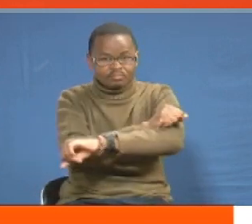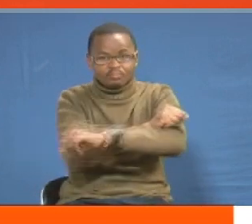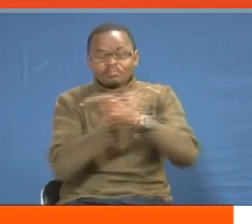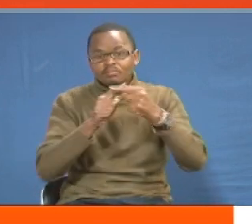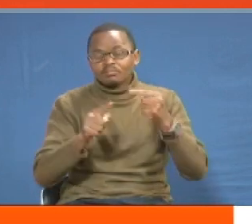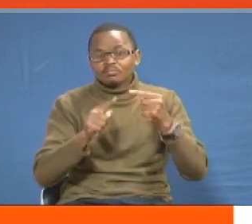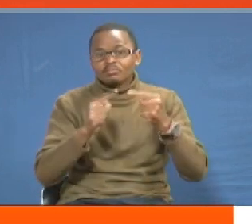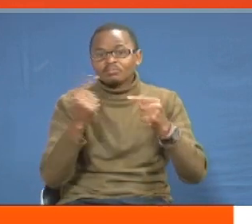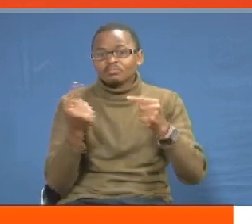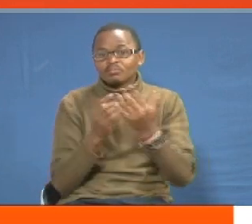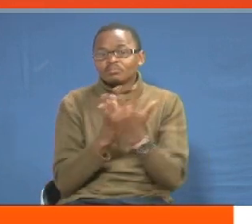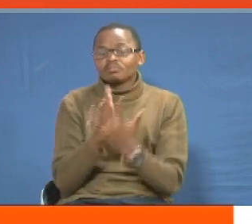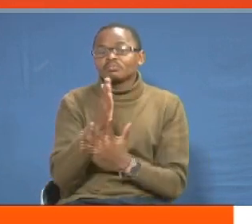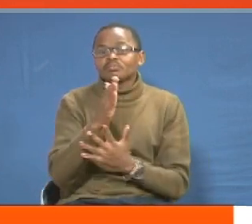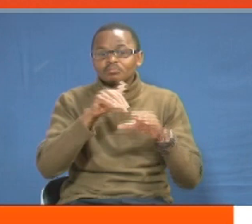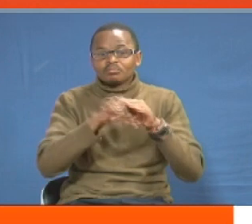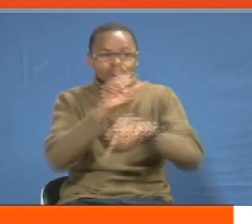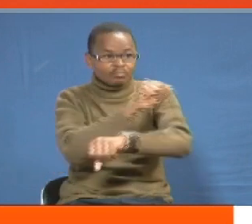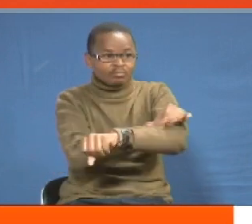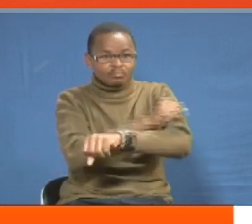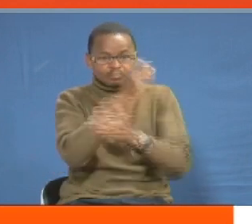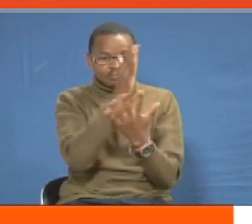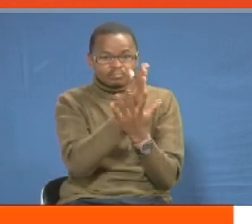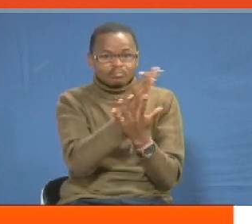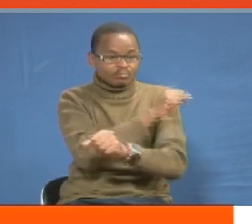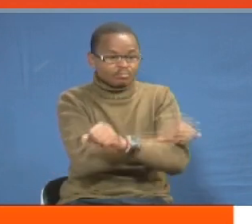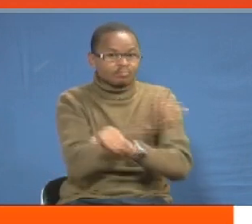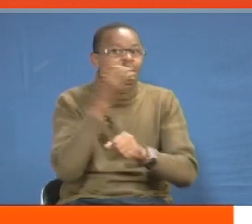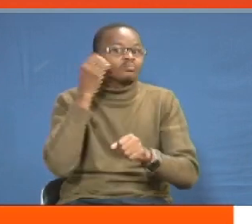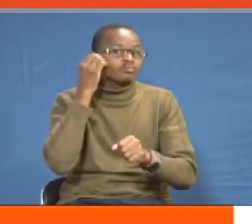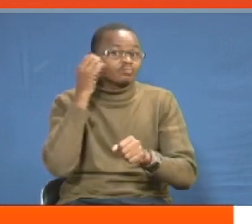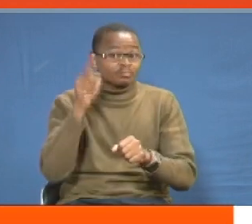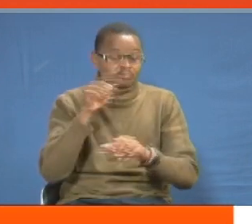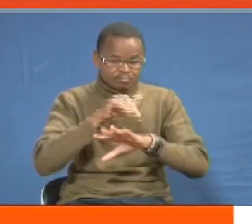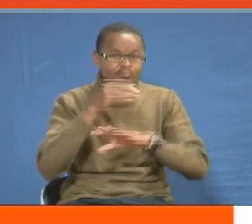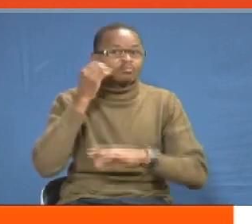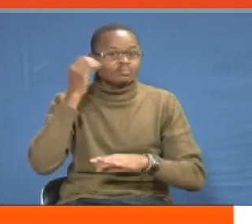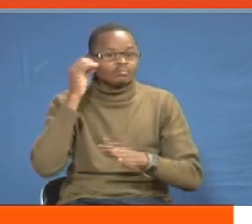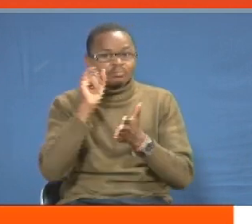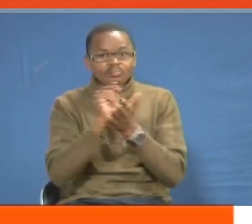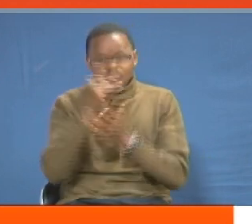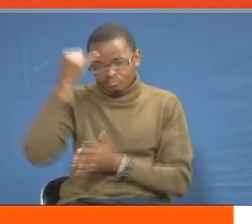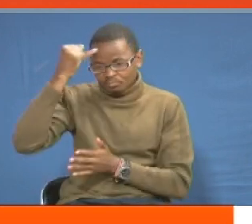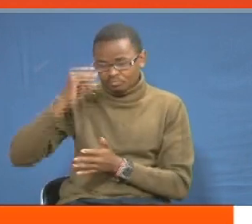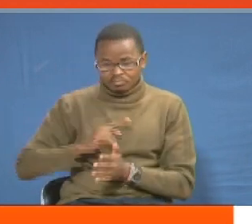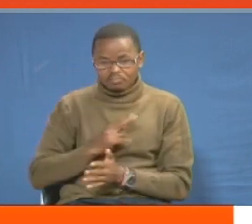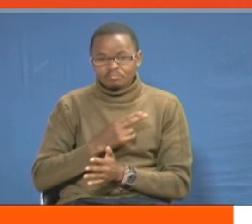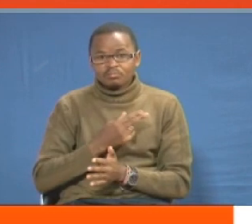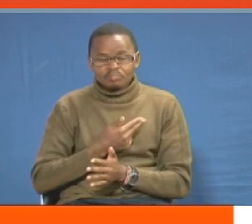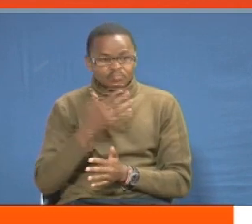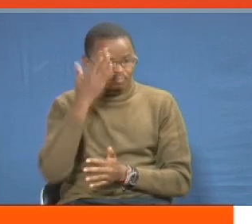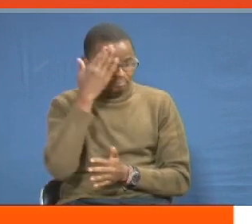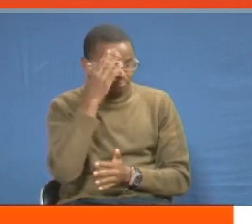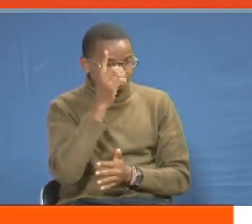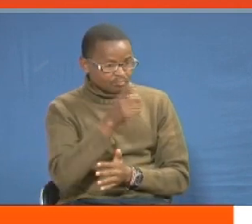school, but all through, in school, between school and home, and at home? And that's ideally for us as